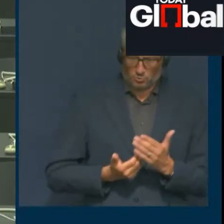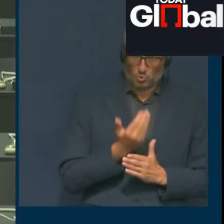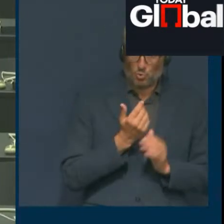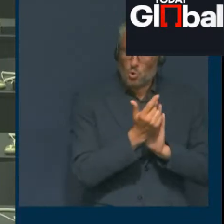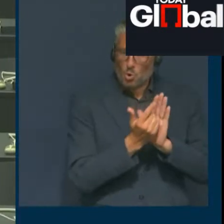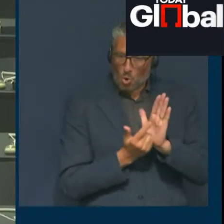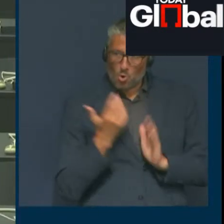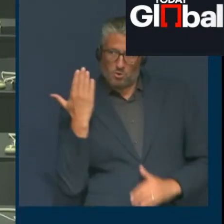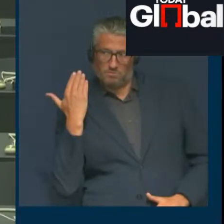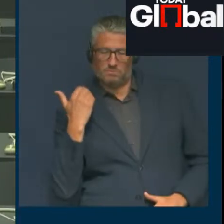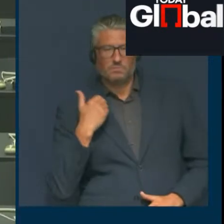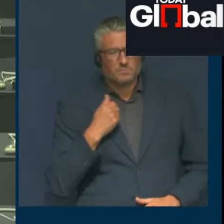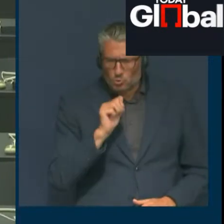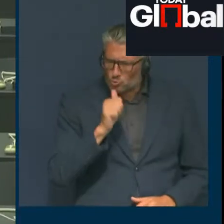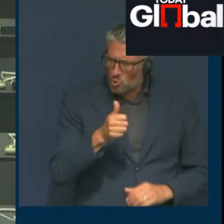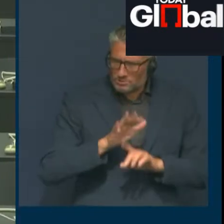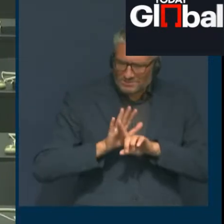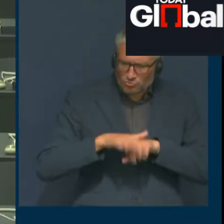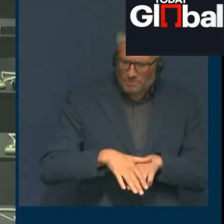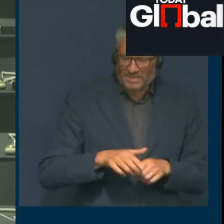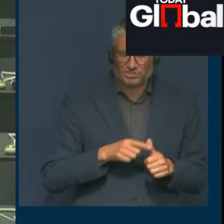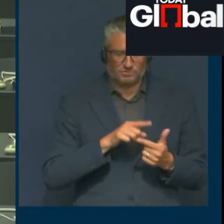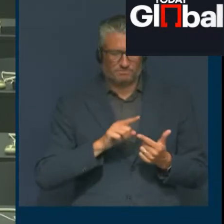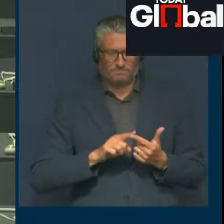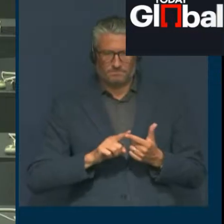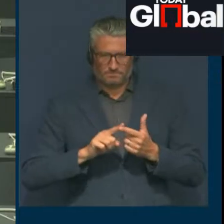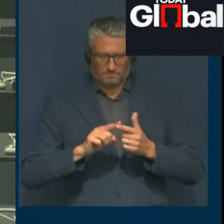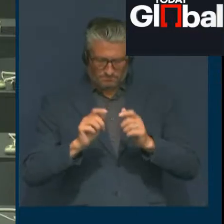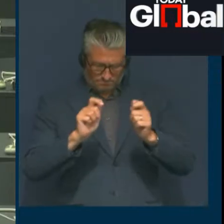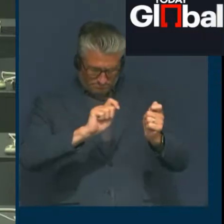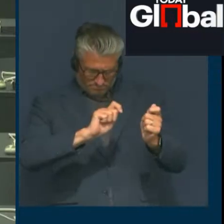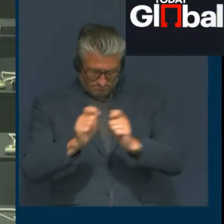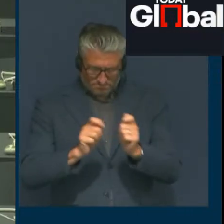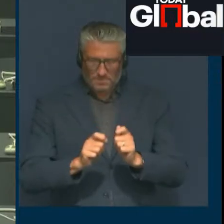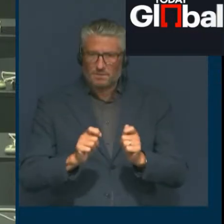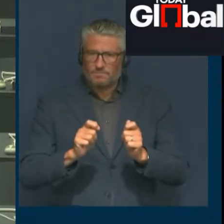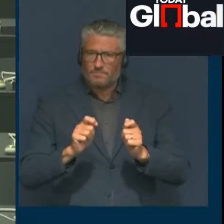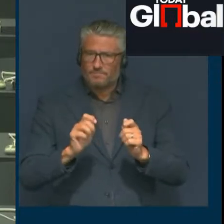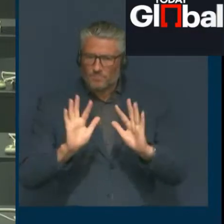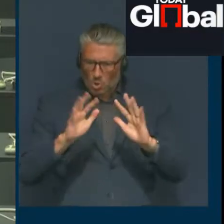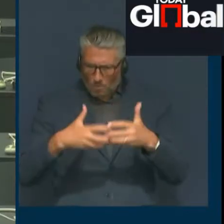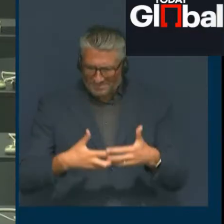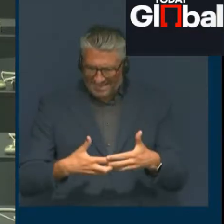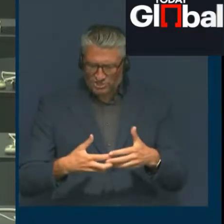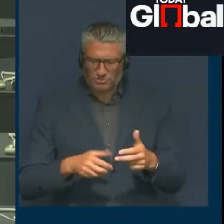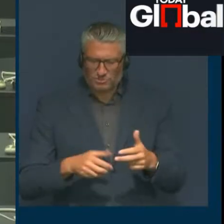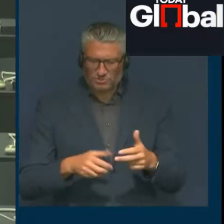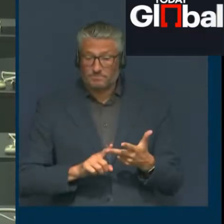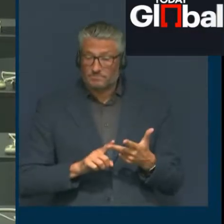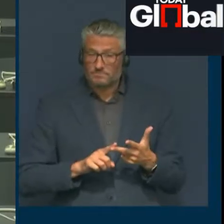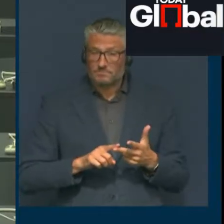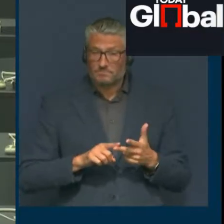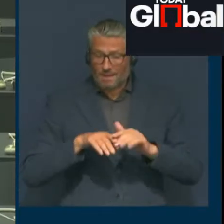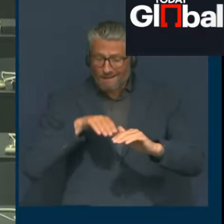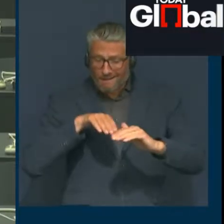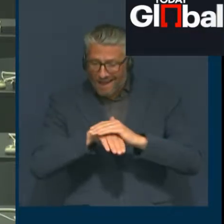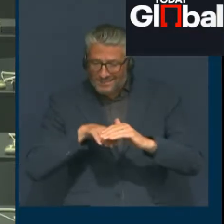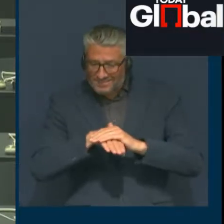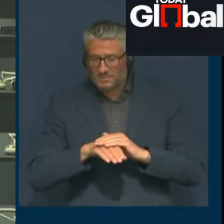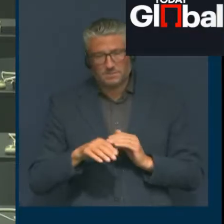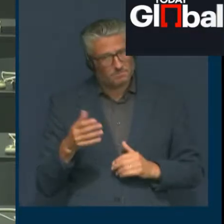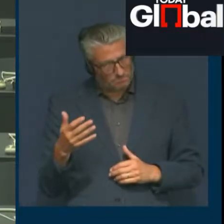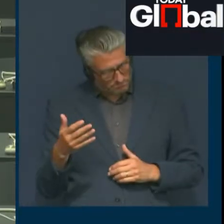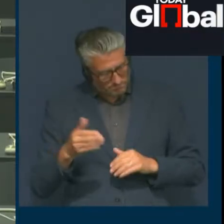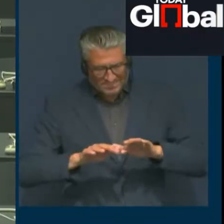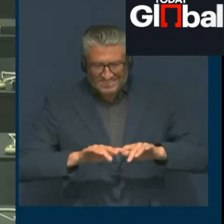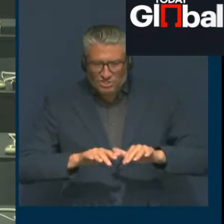non-discrimination, reasonable accommodation, accessibility, including digital accessibility. In